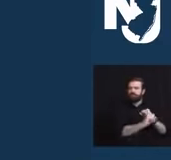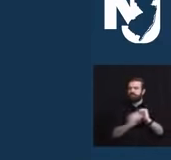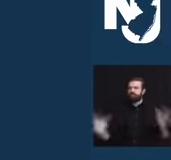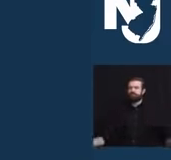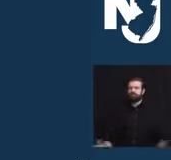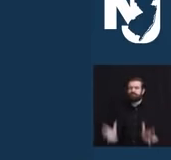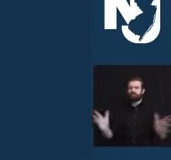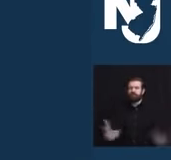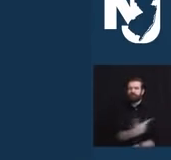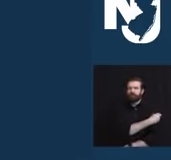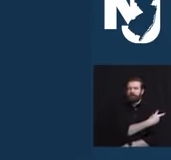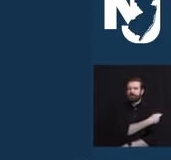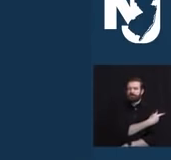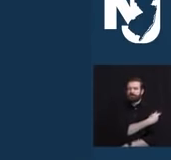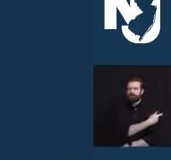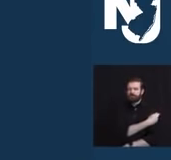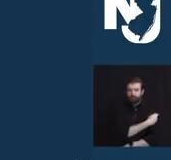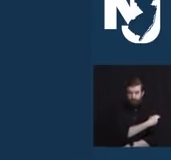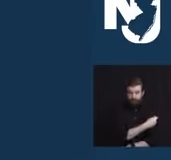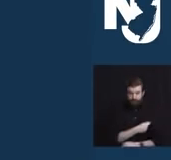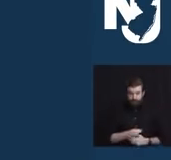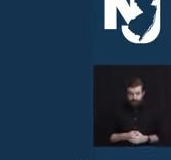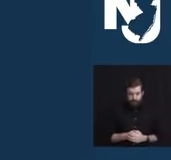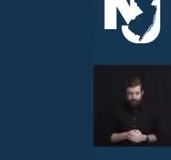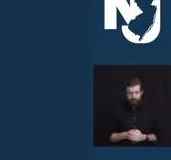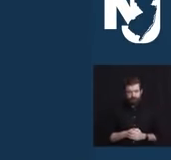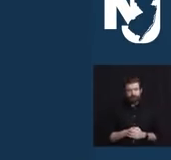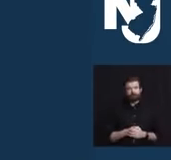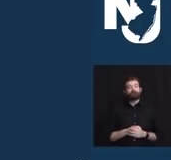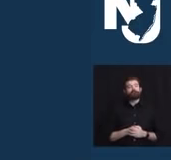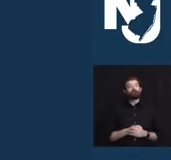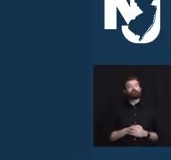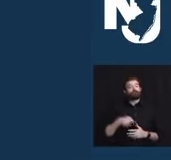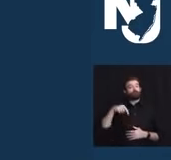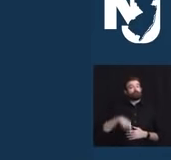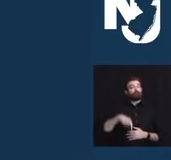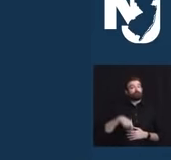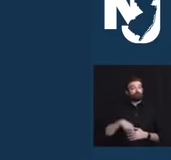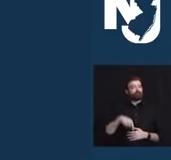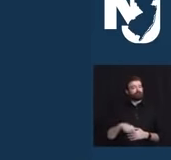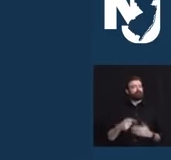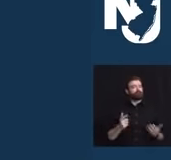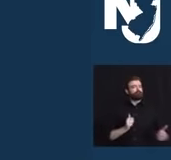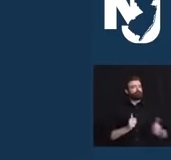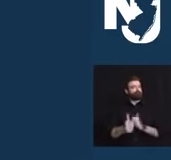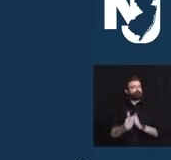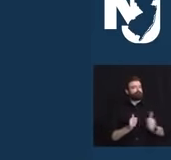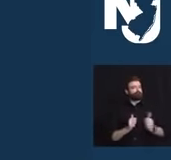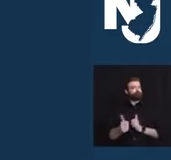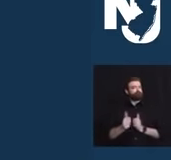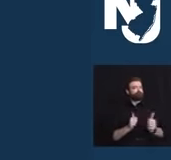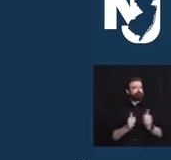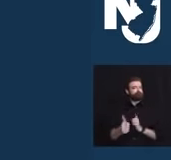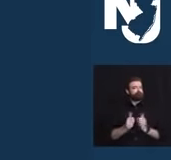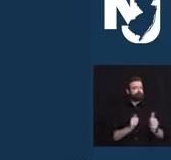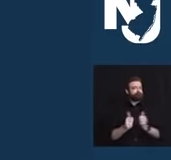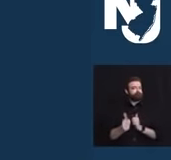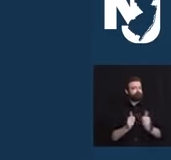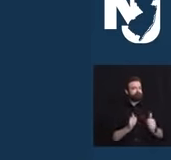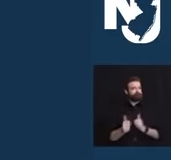we are running a campaign. And as with any campaign, you know right away who is with you and who is going to need a little bit more of a push.